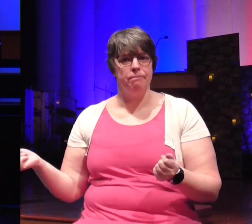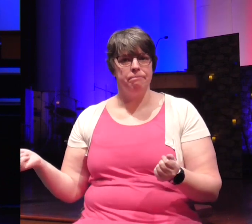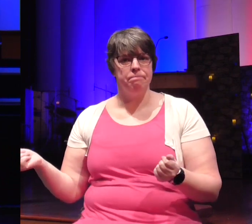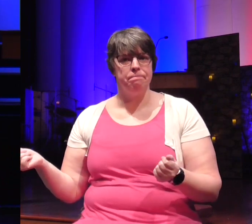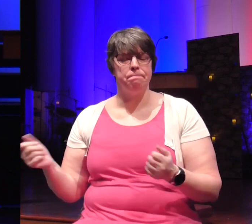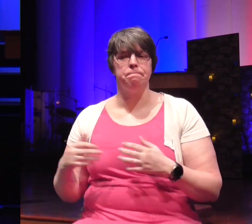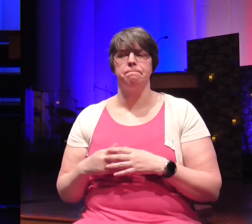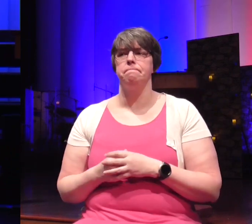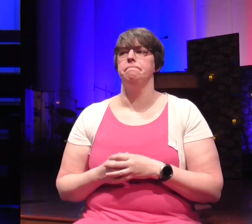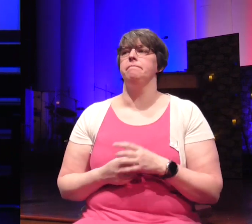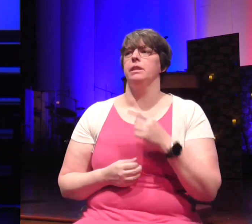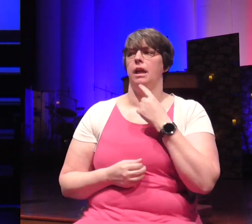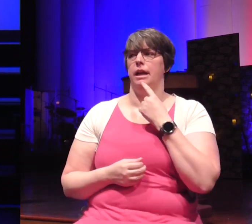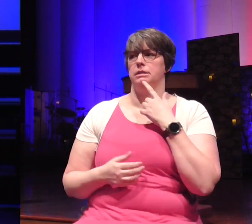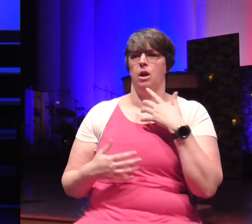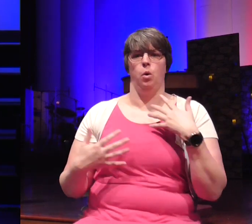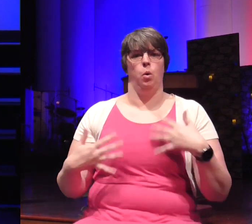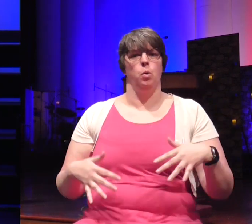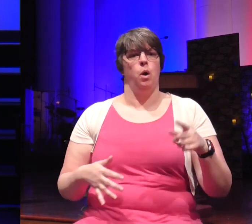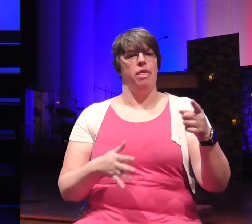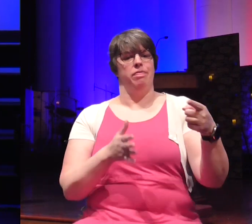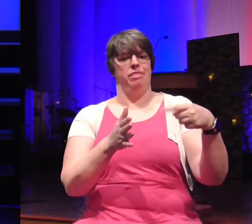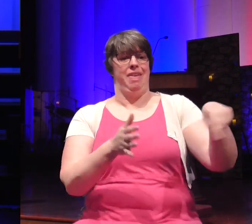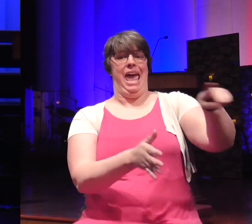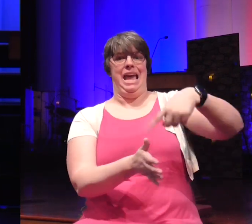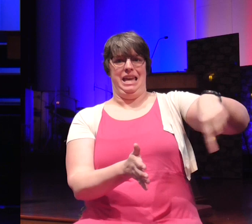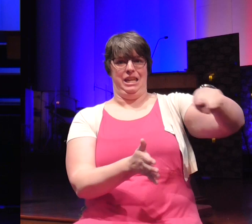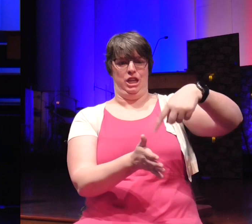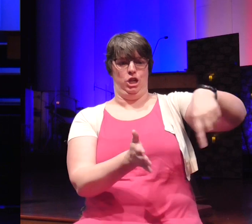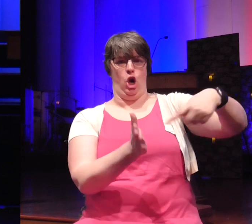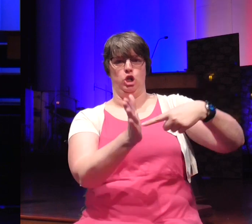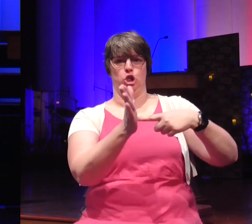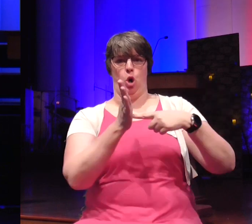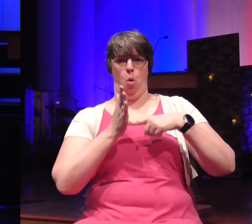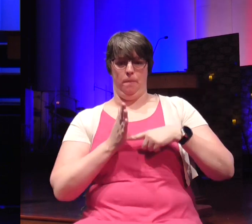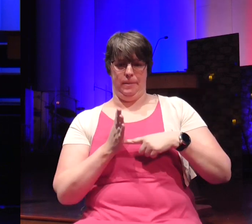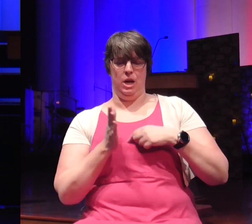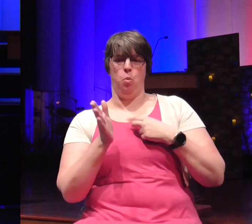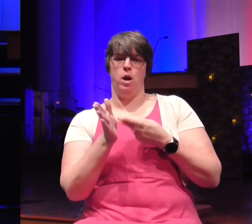And he says, they showed me what true humanity is about.